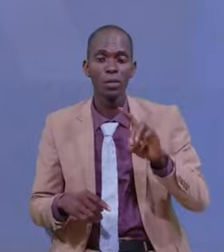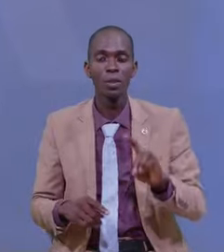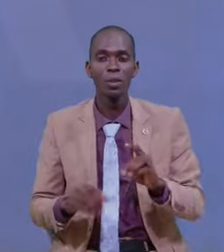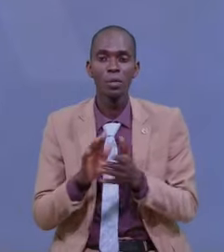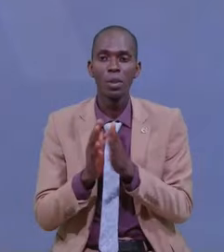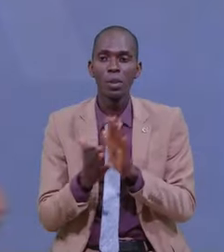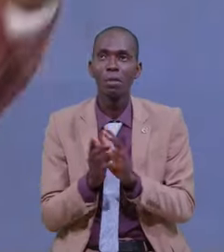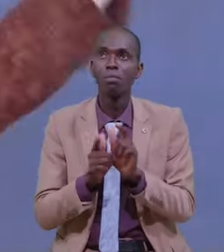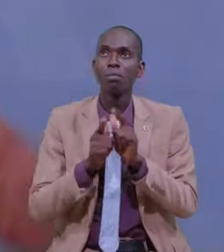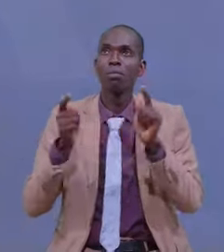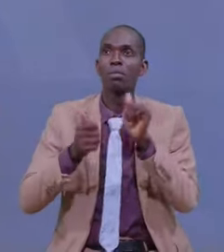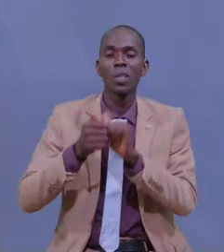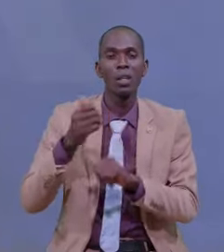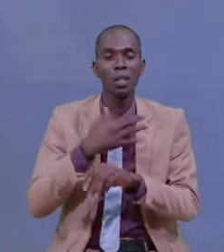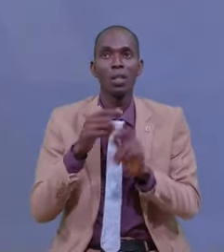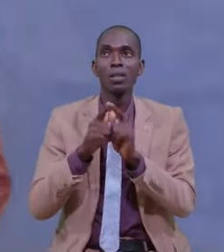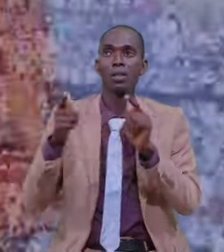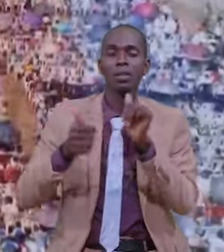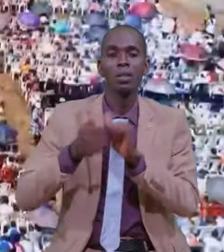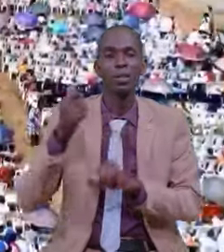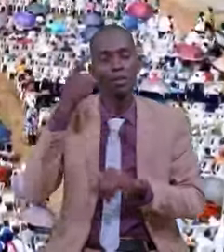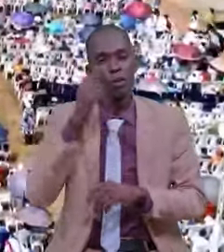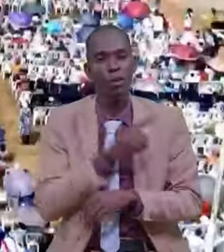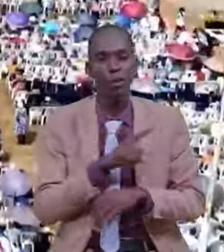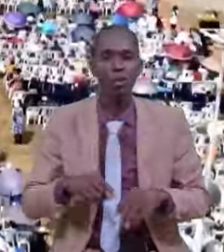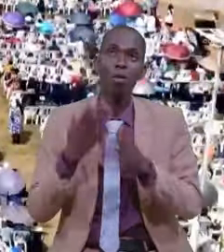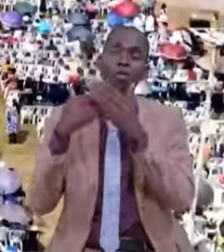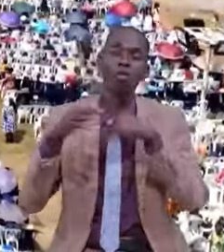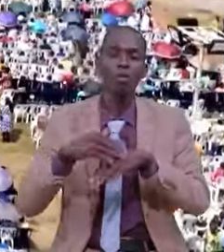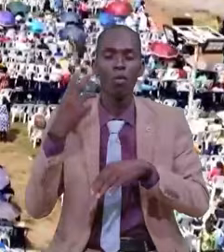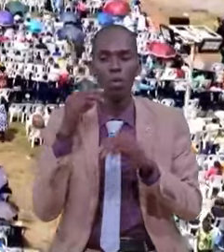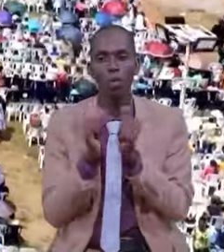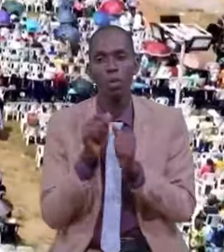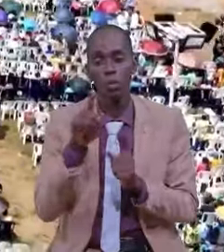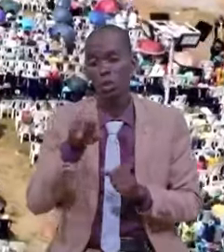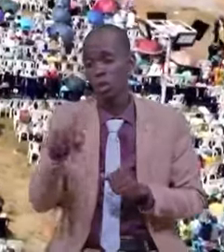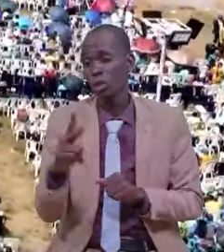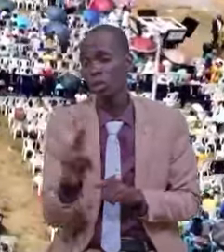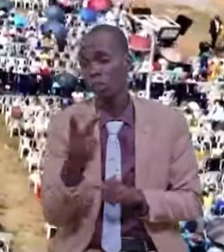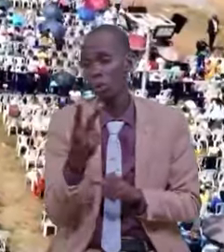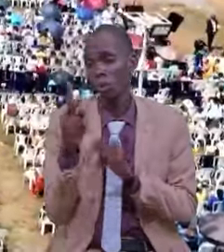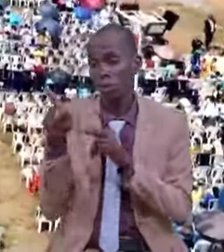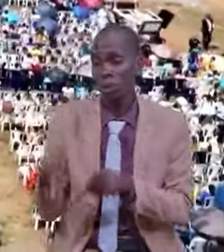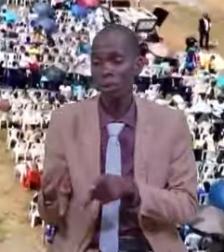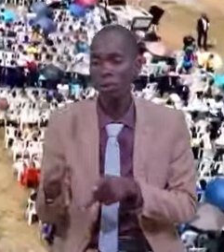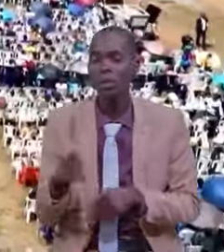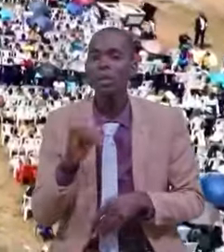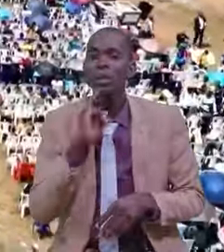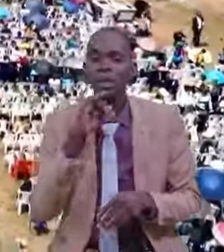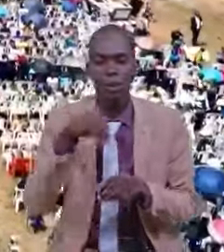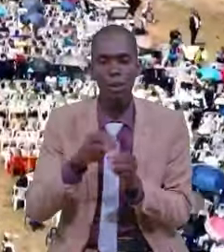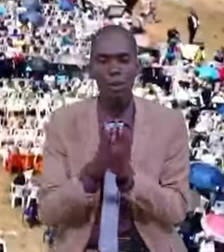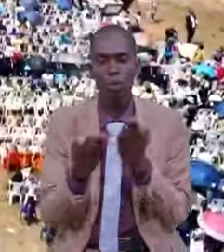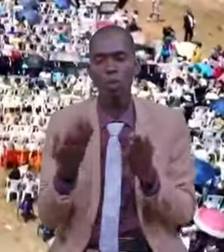greater, for the Lord of hosts was with him. The second person I show you is in Esther chapter